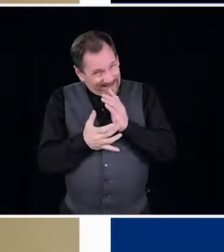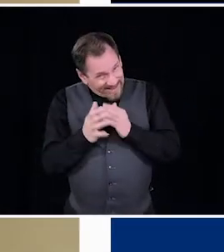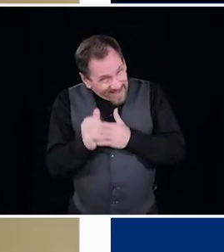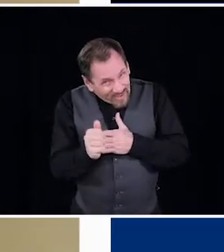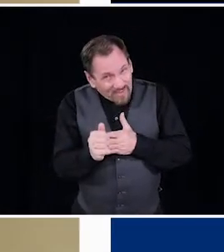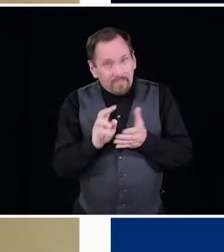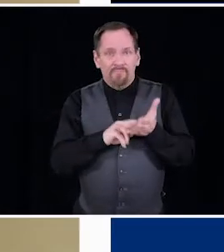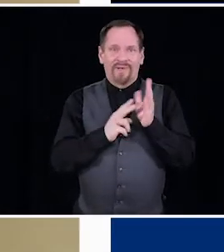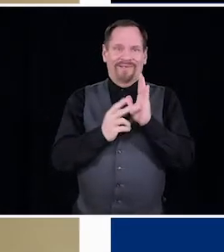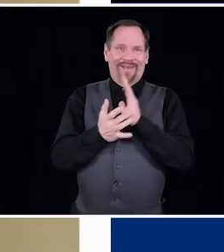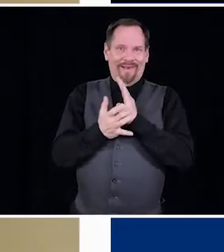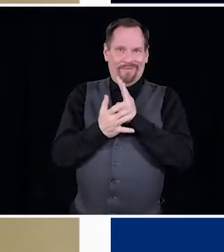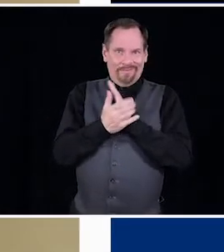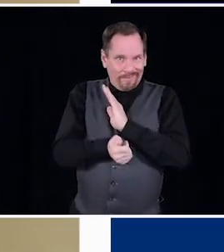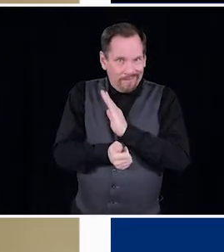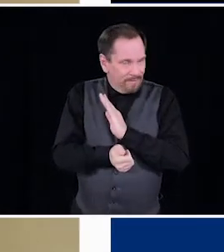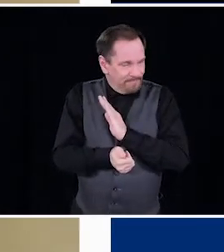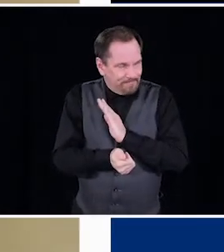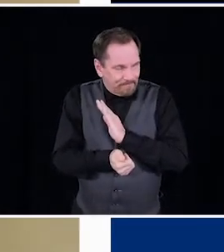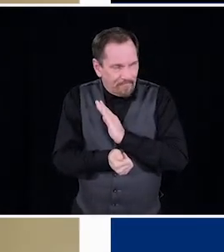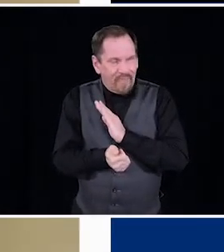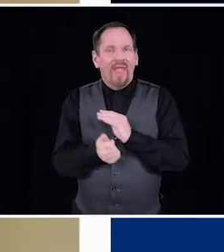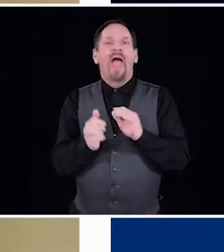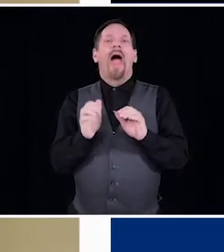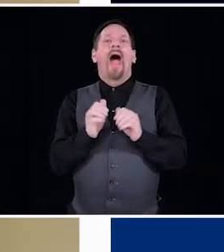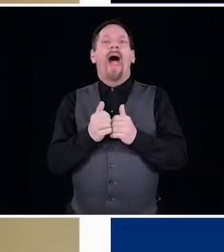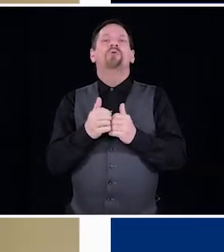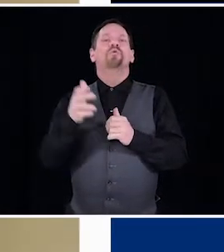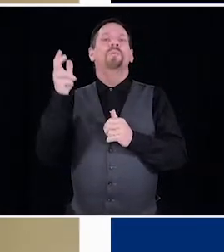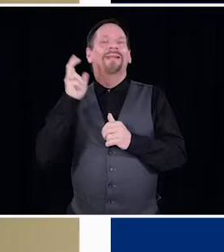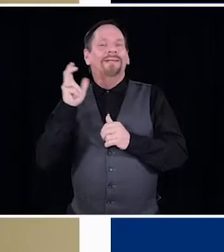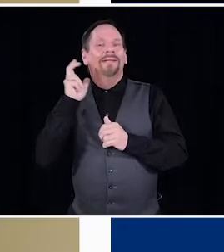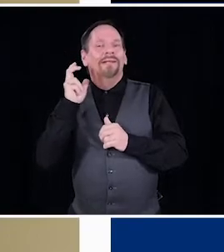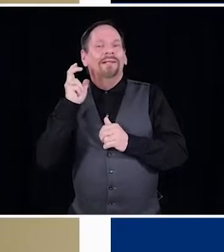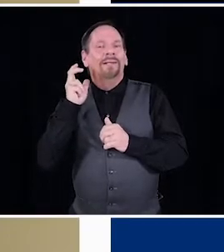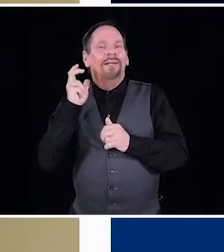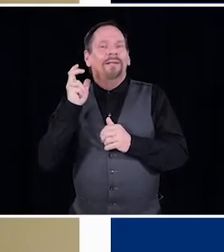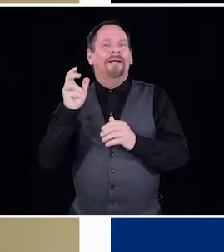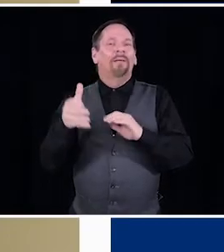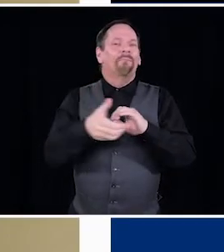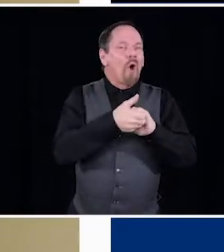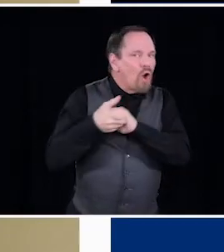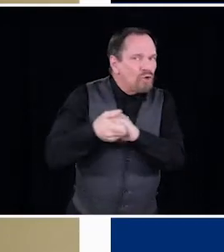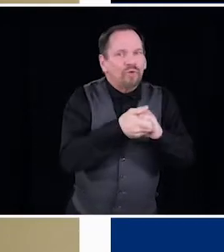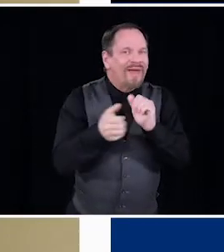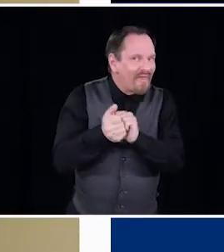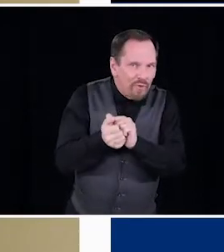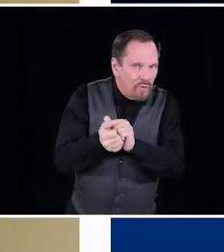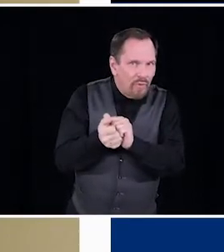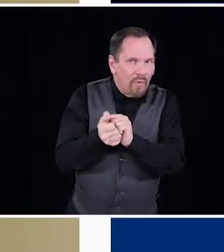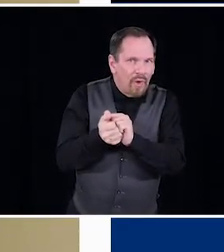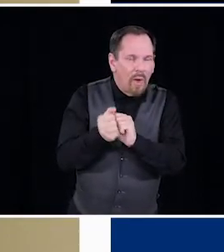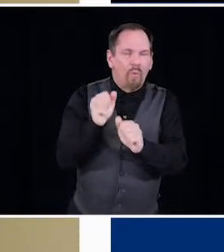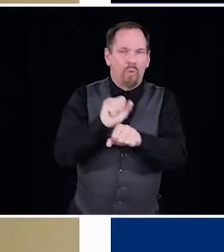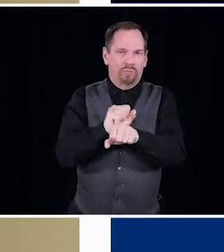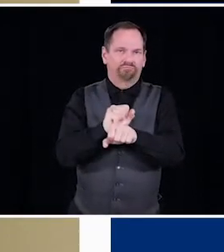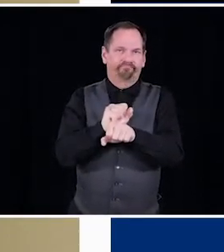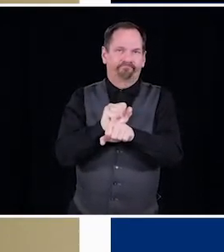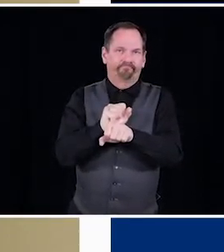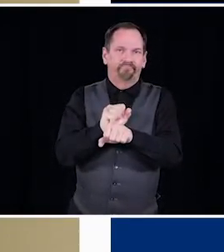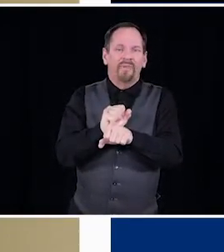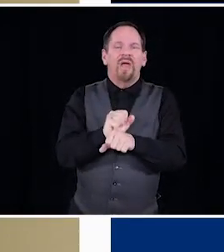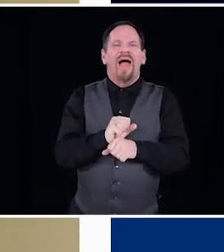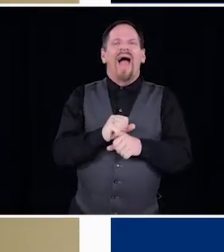technical skill. It's about how you listen, contribute, and collaborate. Folks, engineering is a